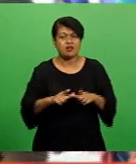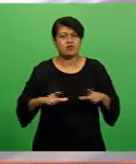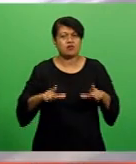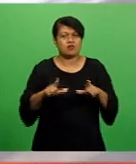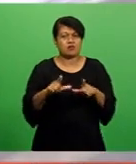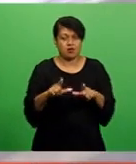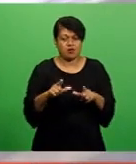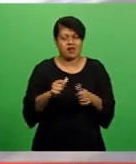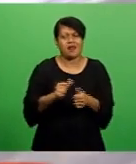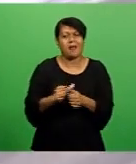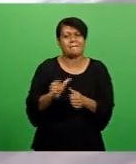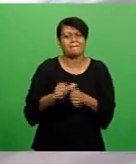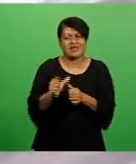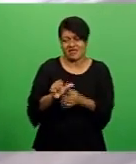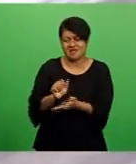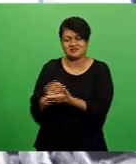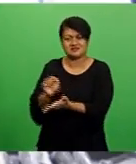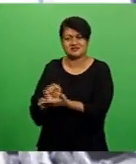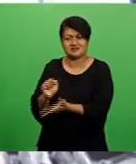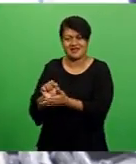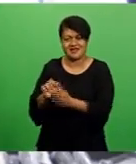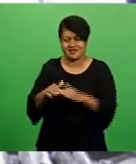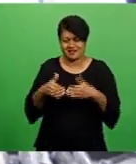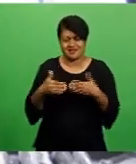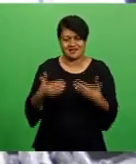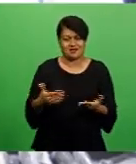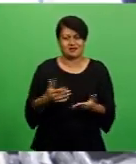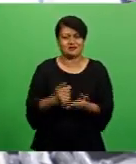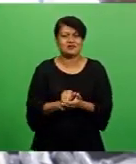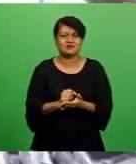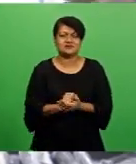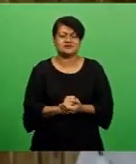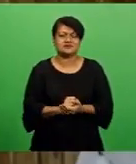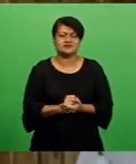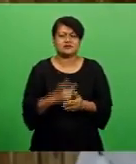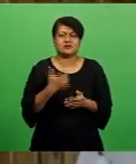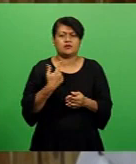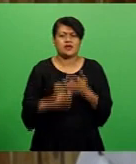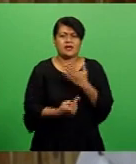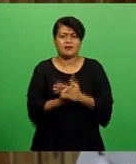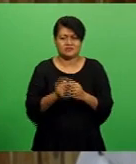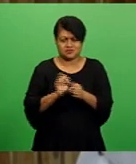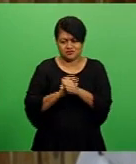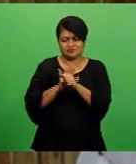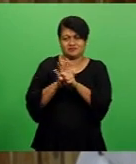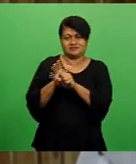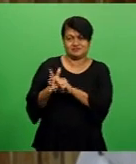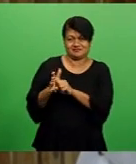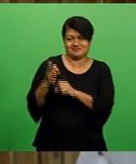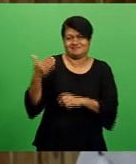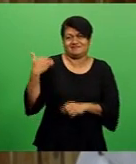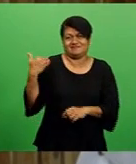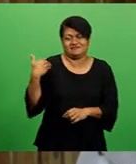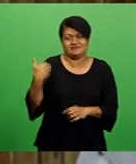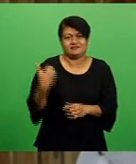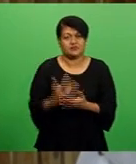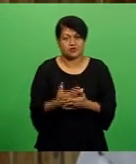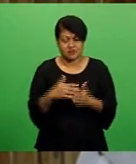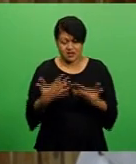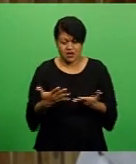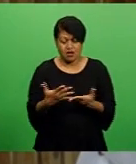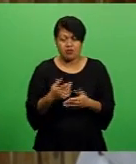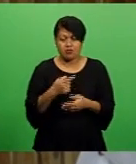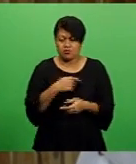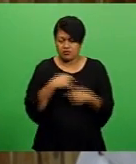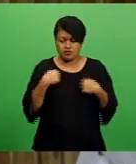is better than commercial sales, which have been halted by COVID-19. Retail has been actually doing well for us. That retail has been